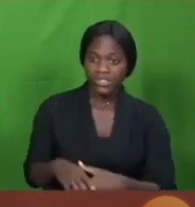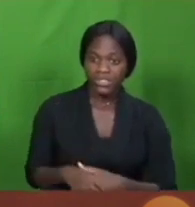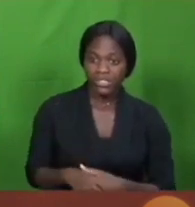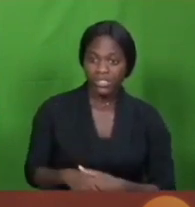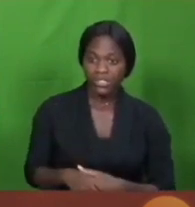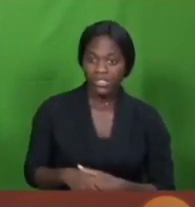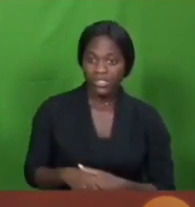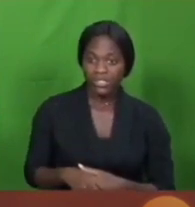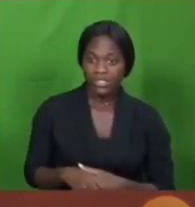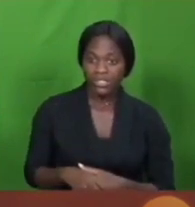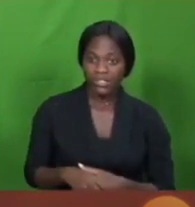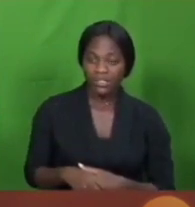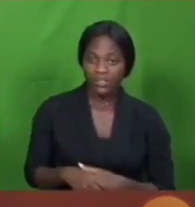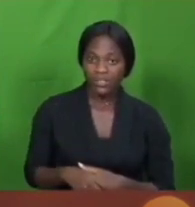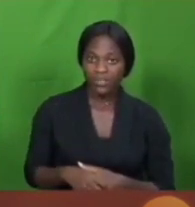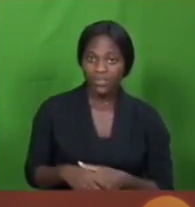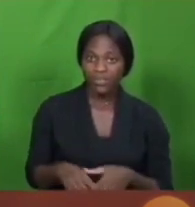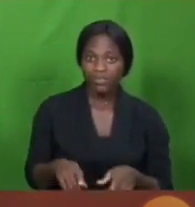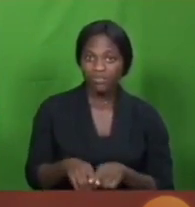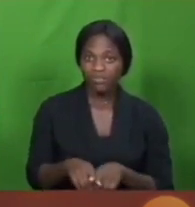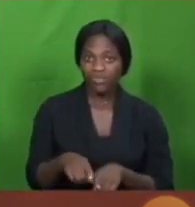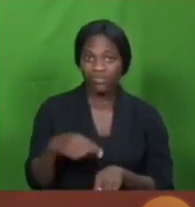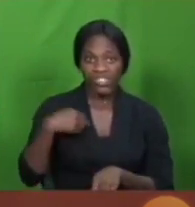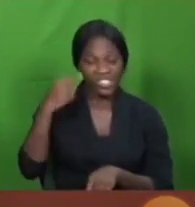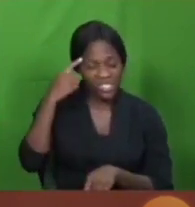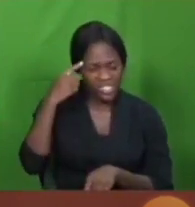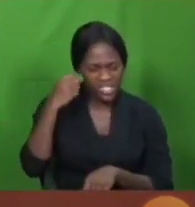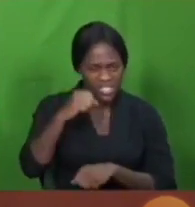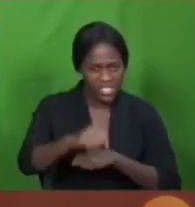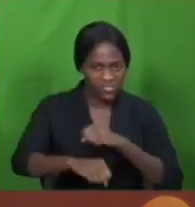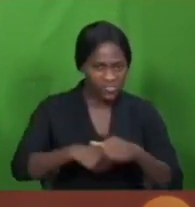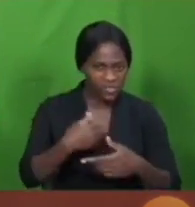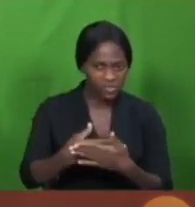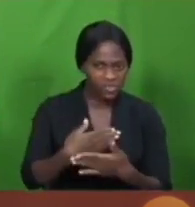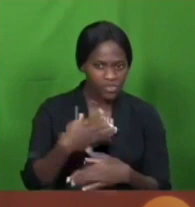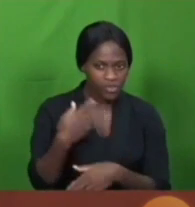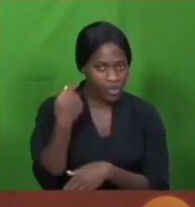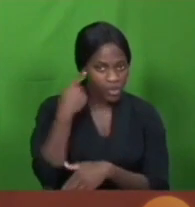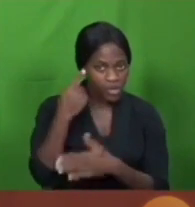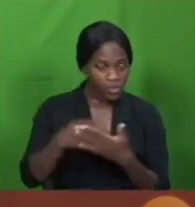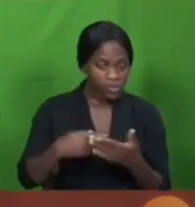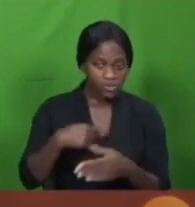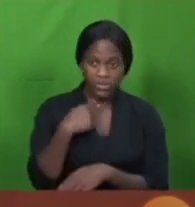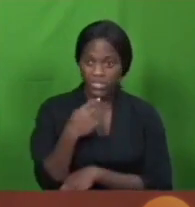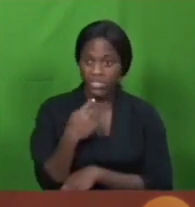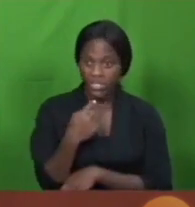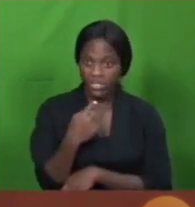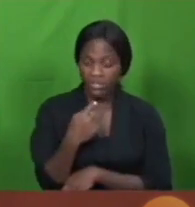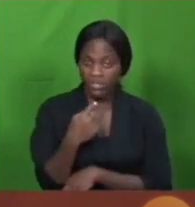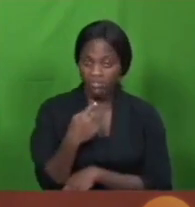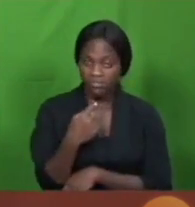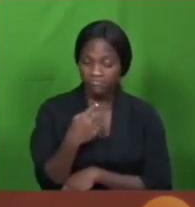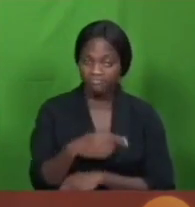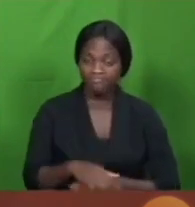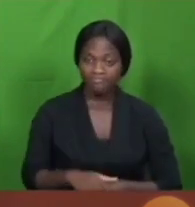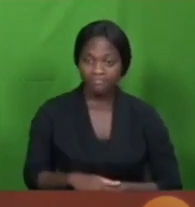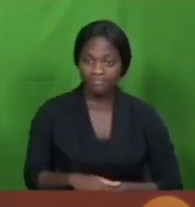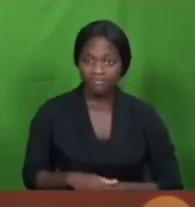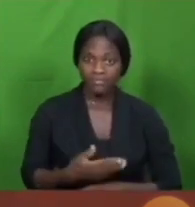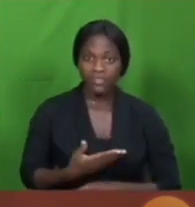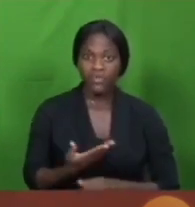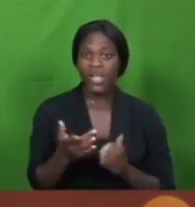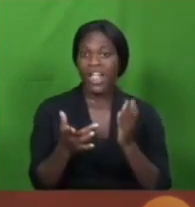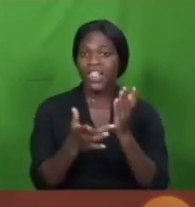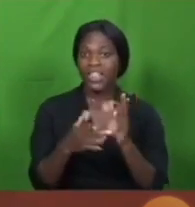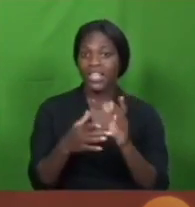also struggles to hear what I say. I have called on the technical people to